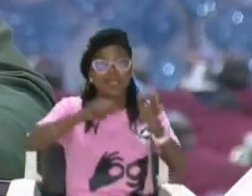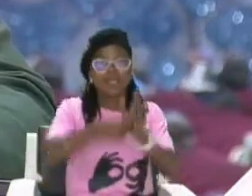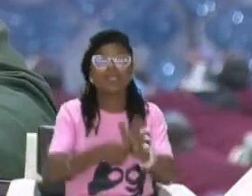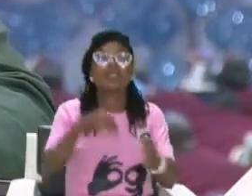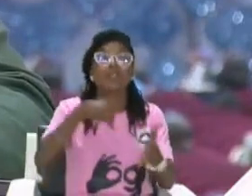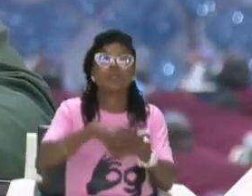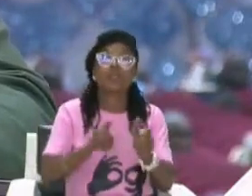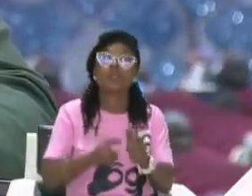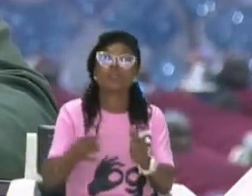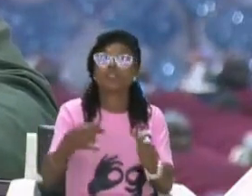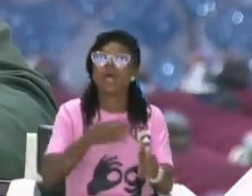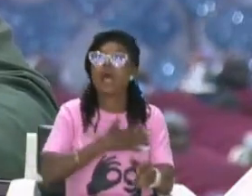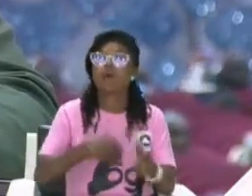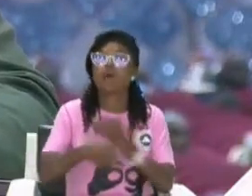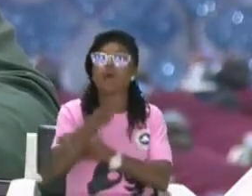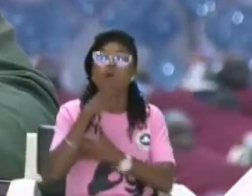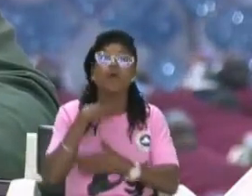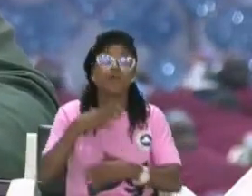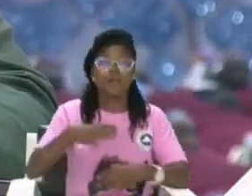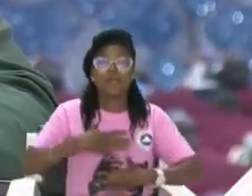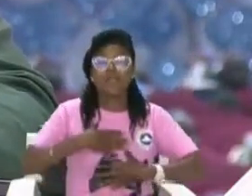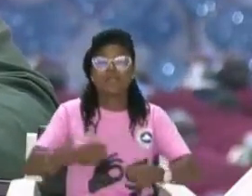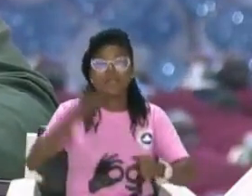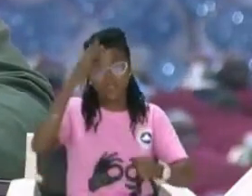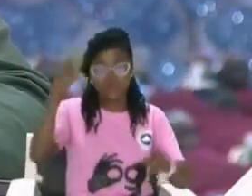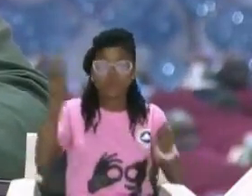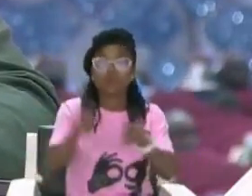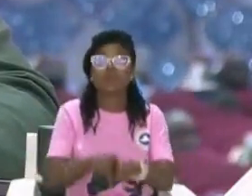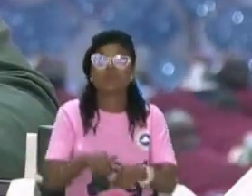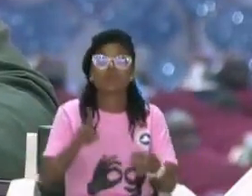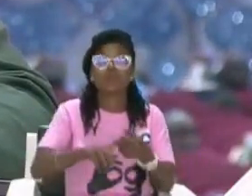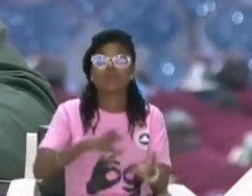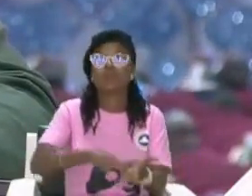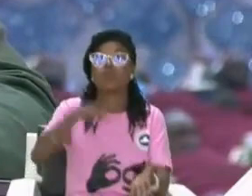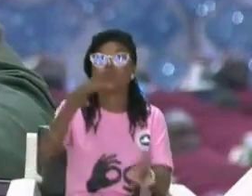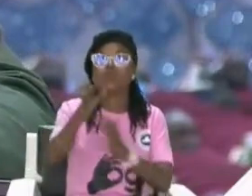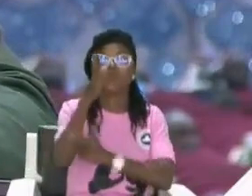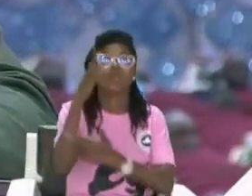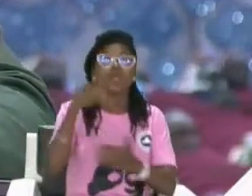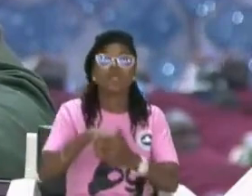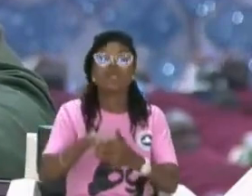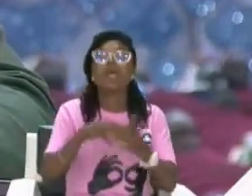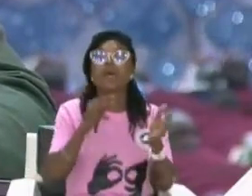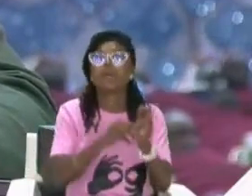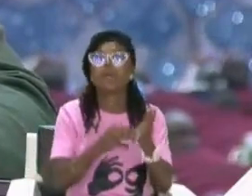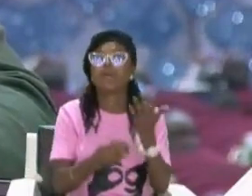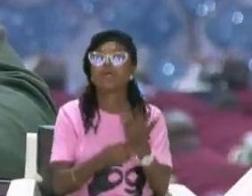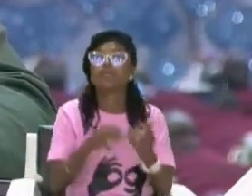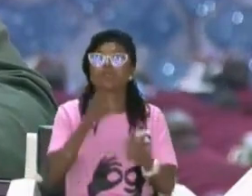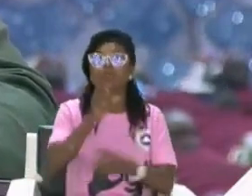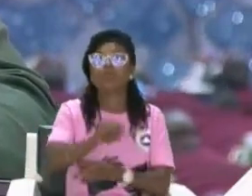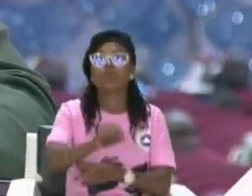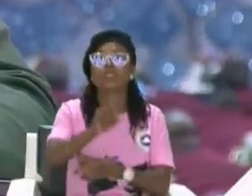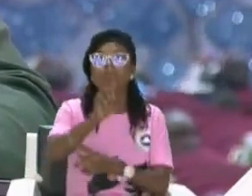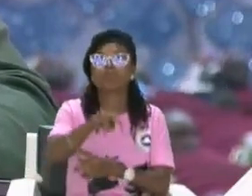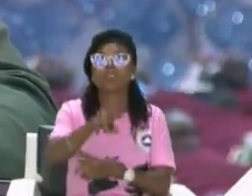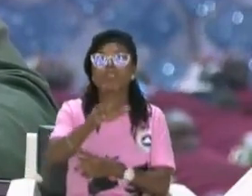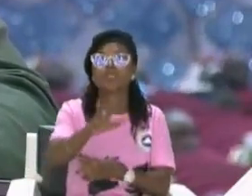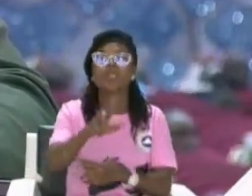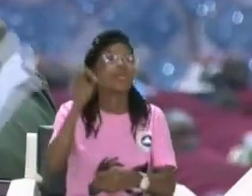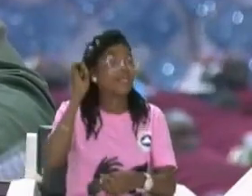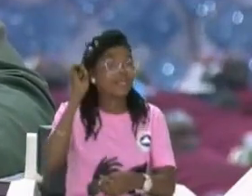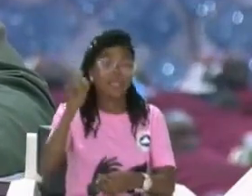him. To the glory of God, since March 2023, he hasn't used any